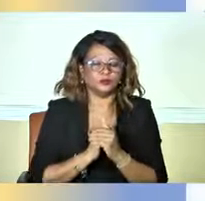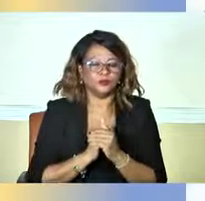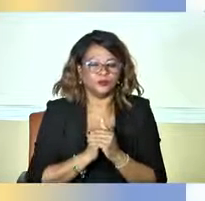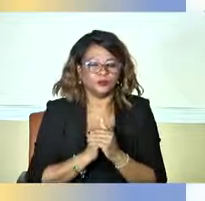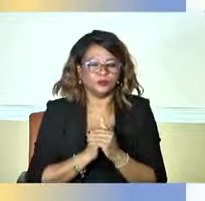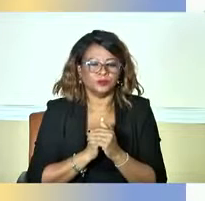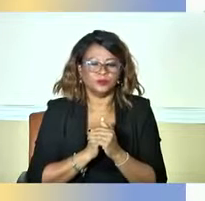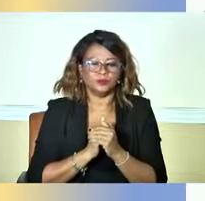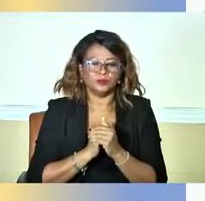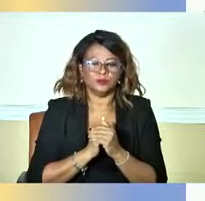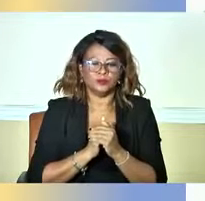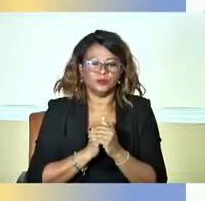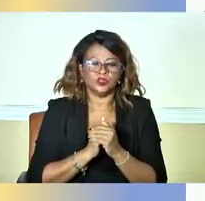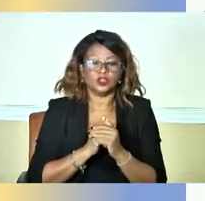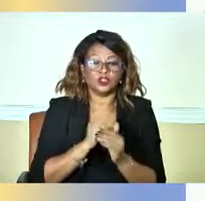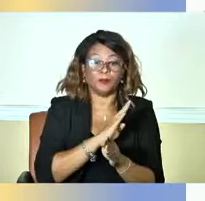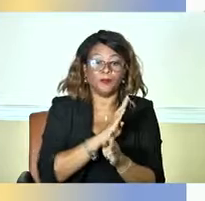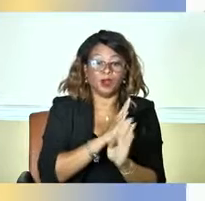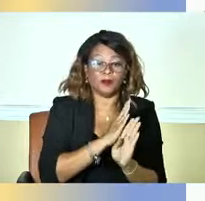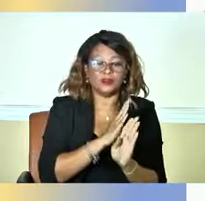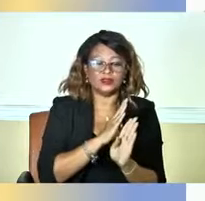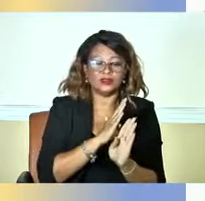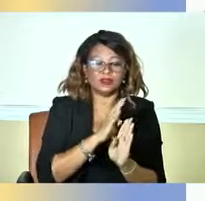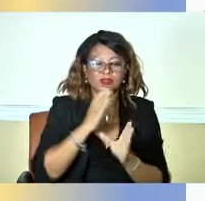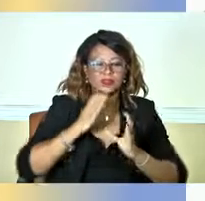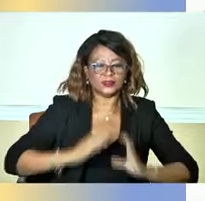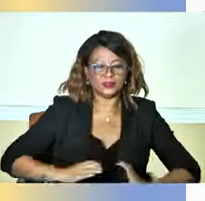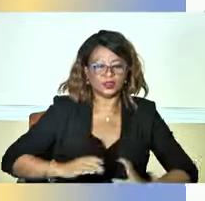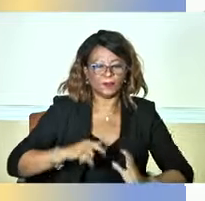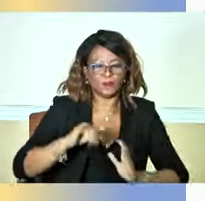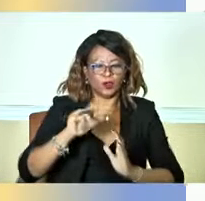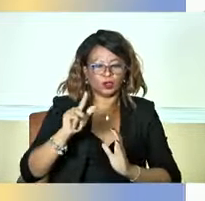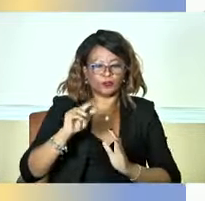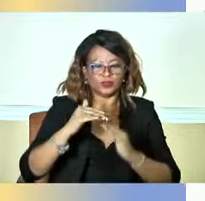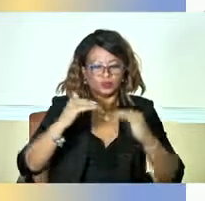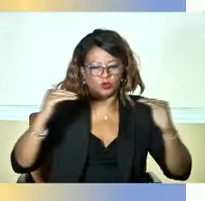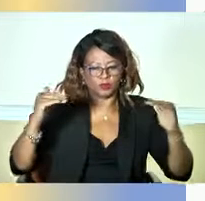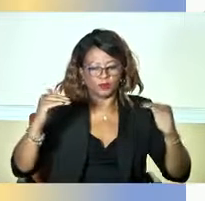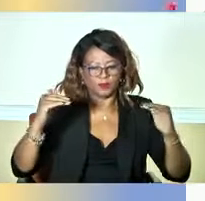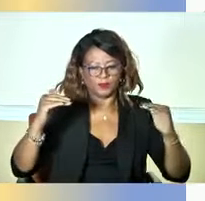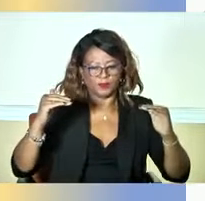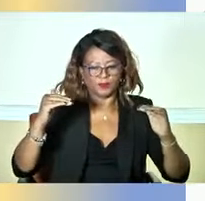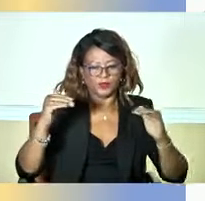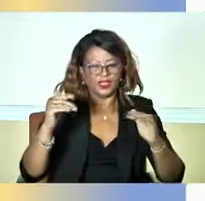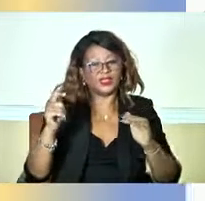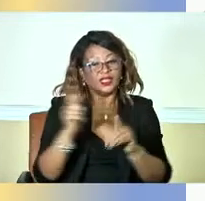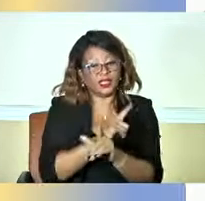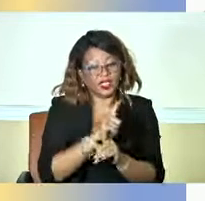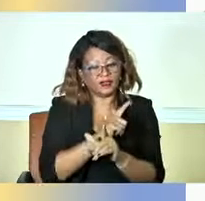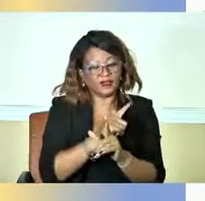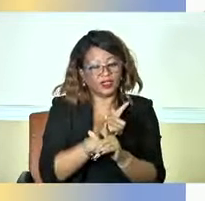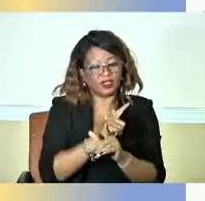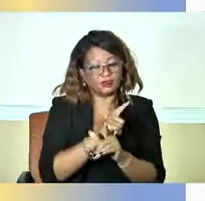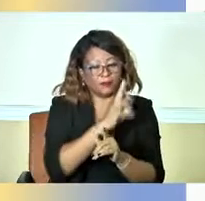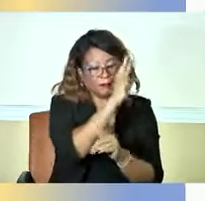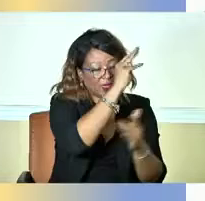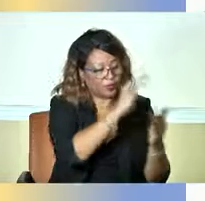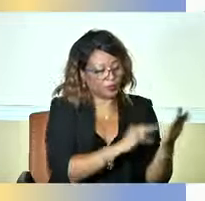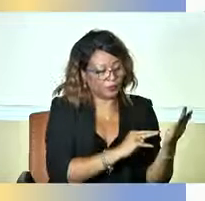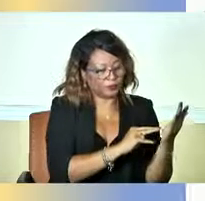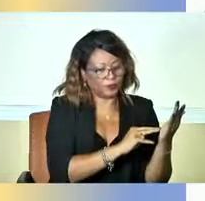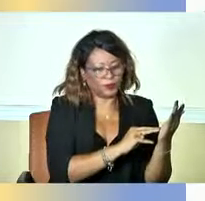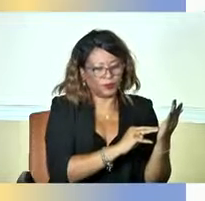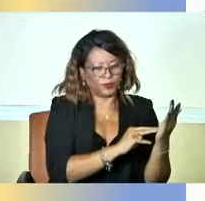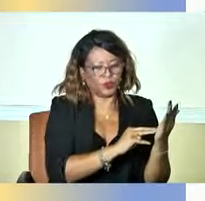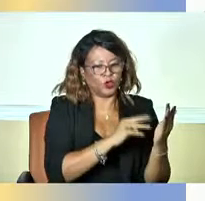You will be taken to the Bahamas Citizen Portal dashboard. In the left-hand dashboard menu, select